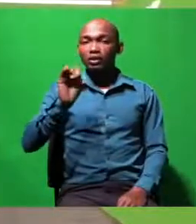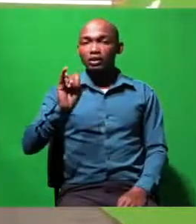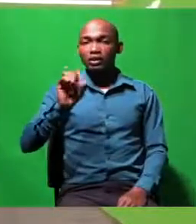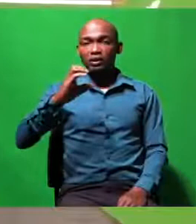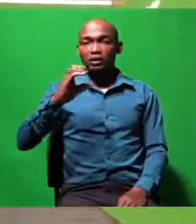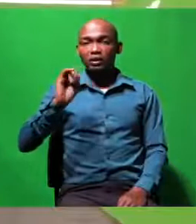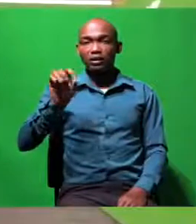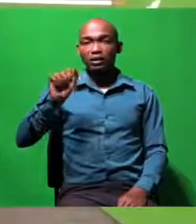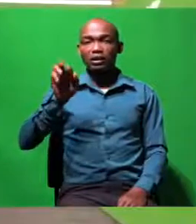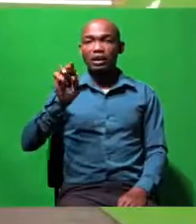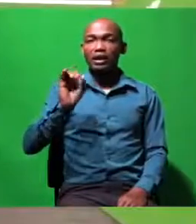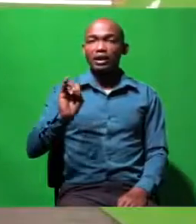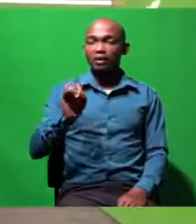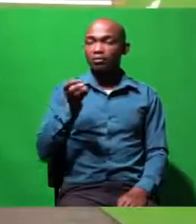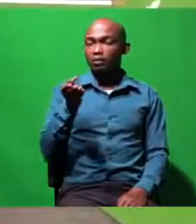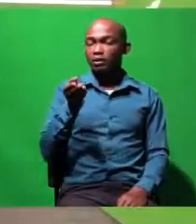Judiciary.